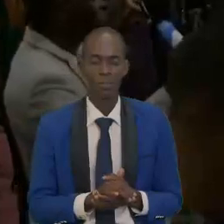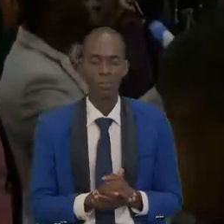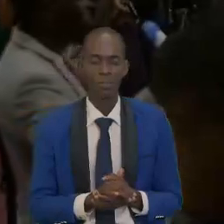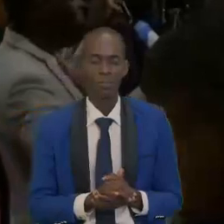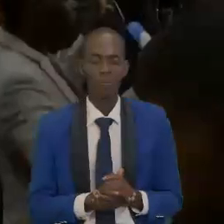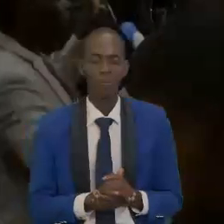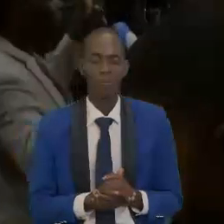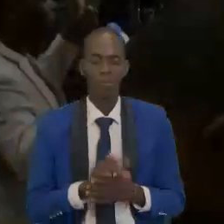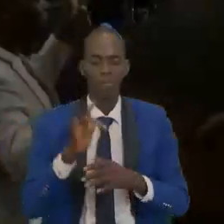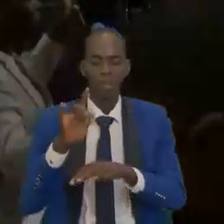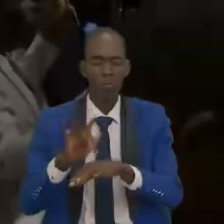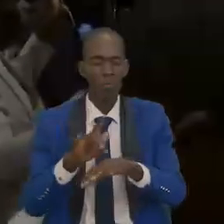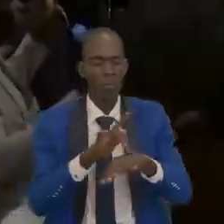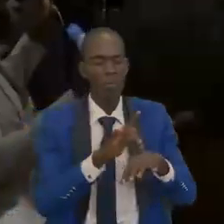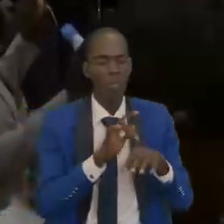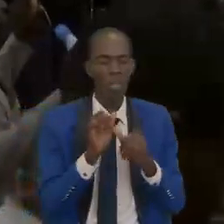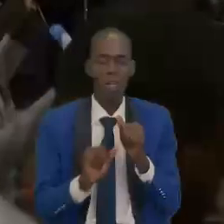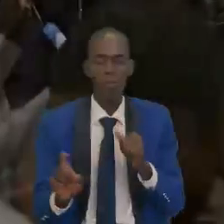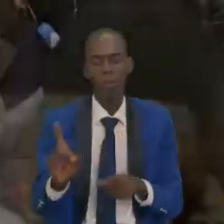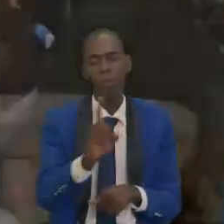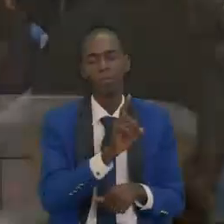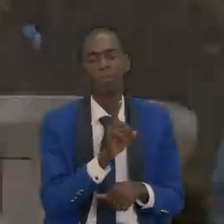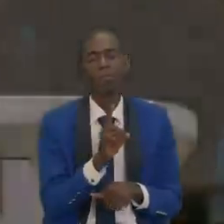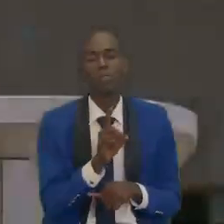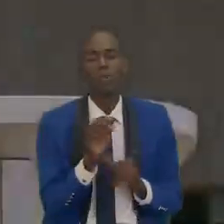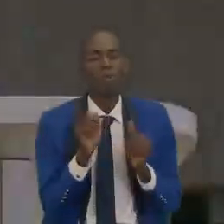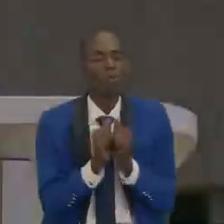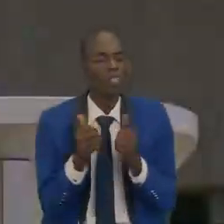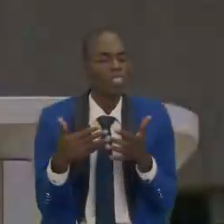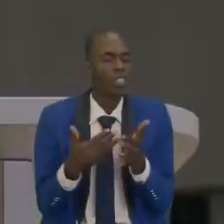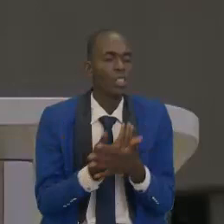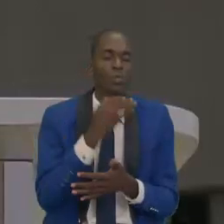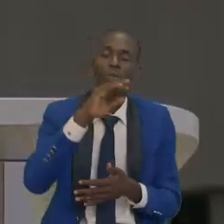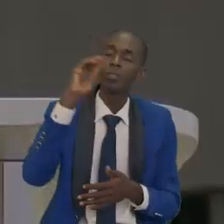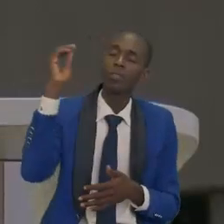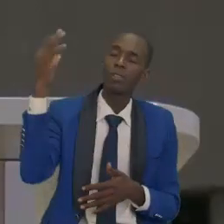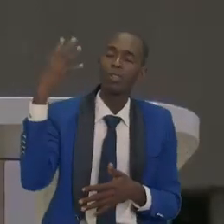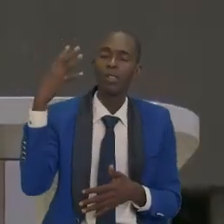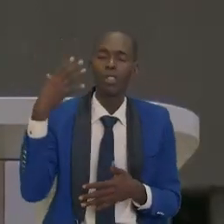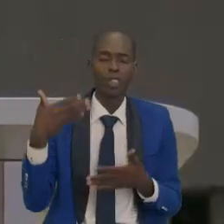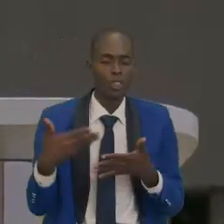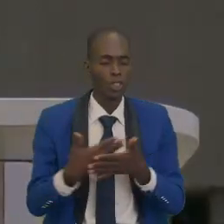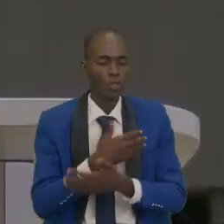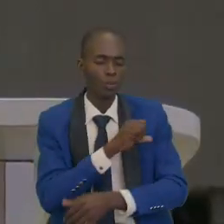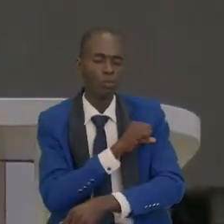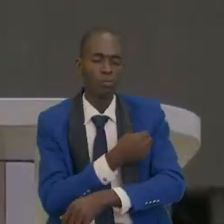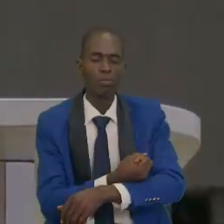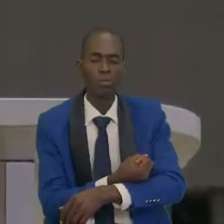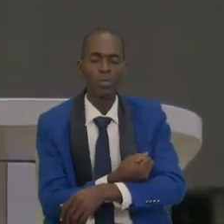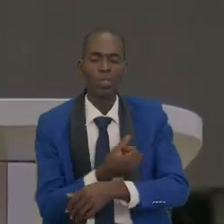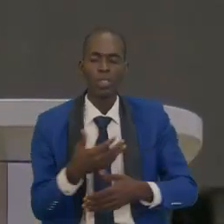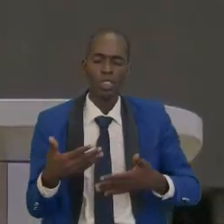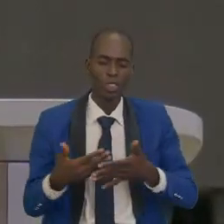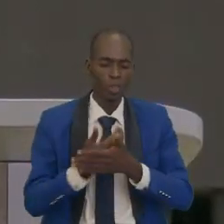touch everyone with new Grace new Strength new